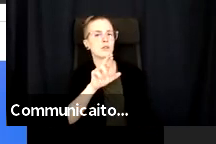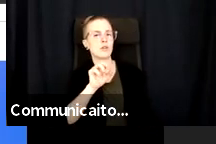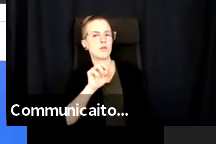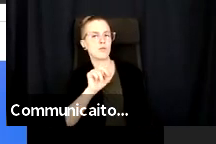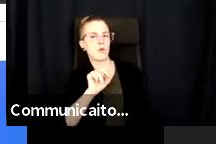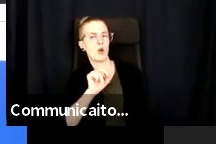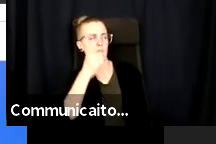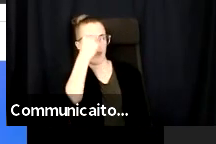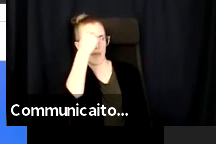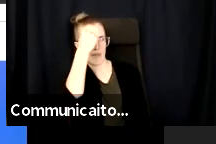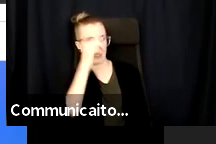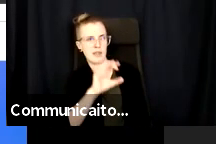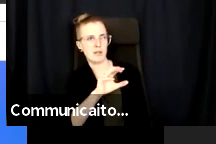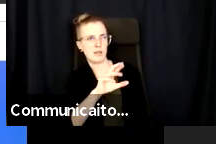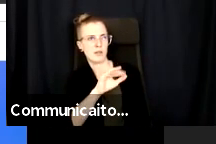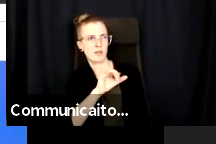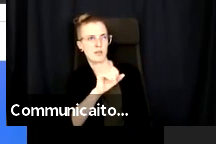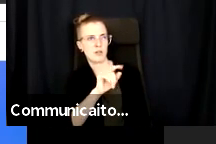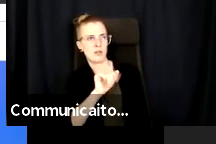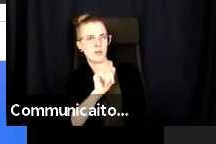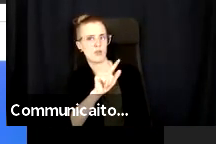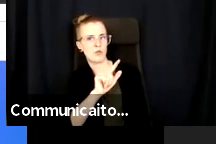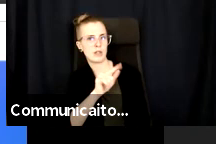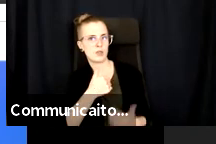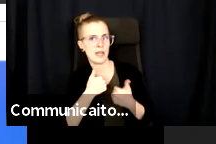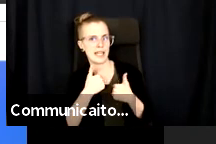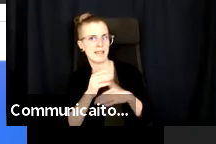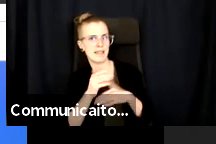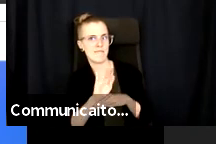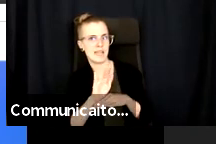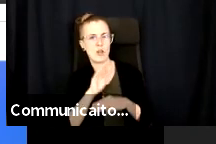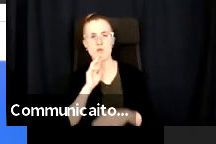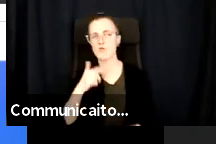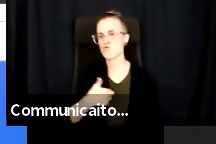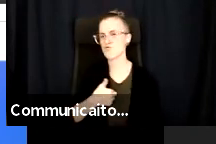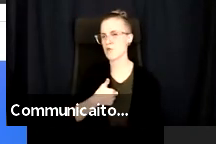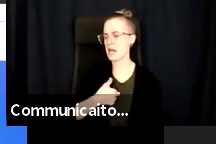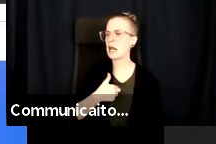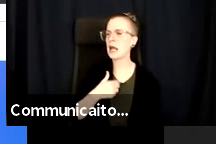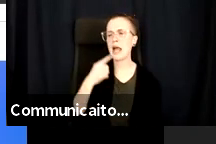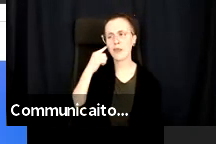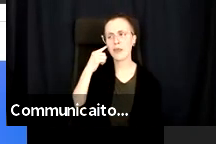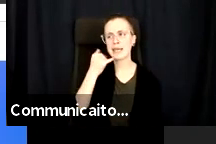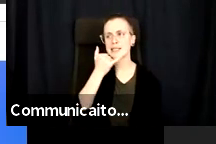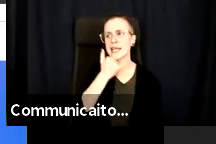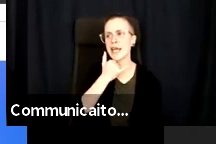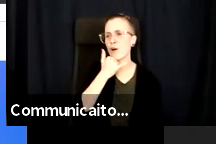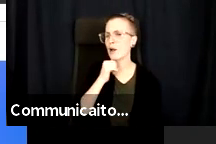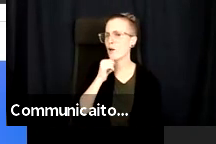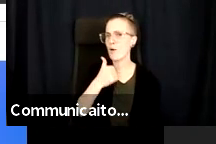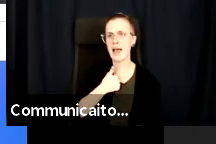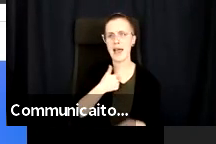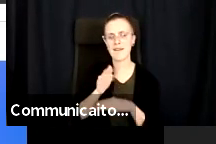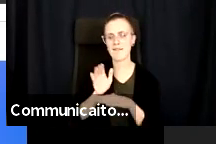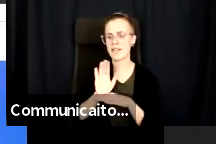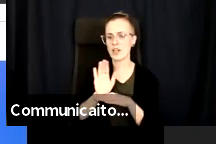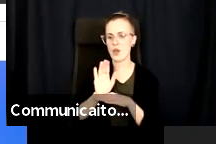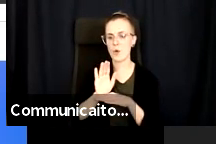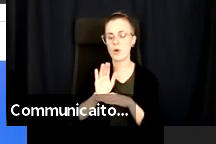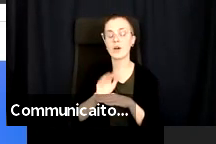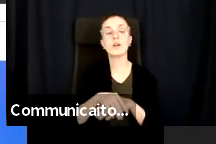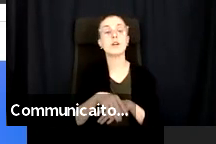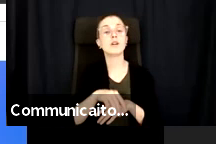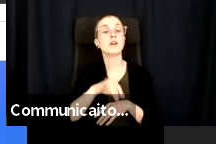Then I have an error because I don't have a video in this slide. So apologize. We are going to circle